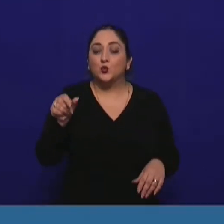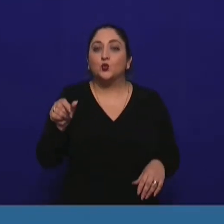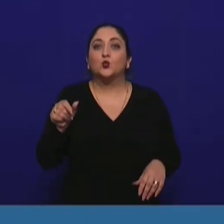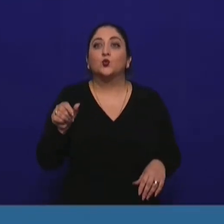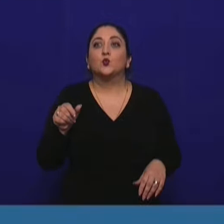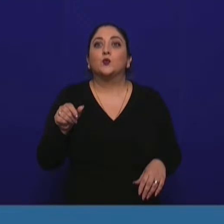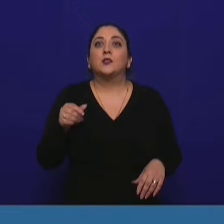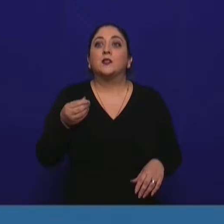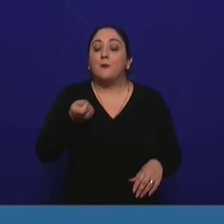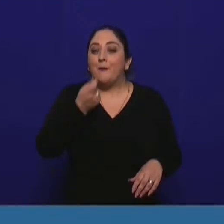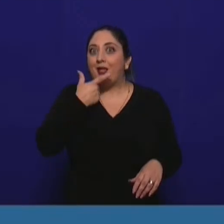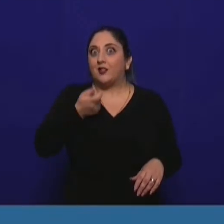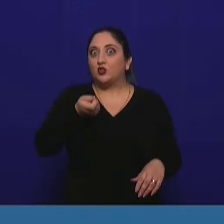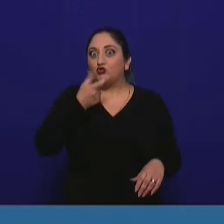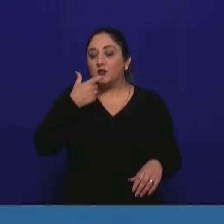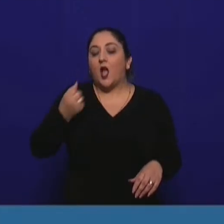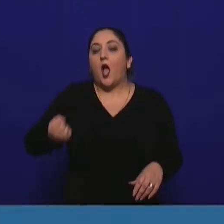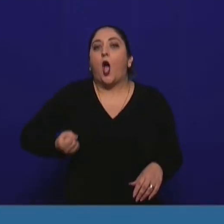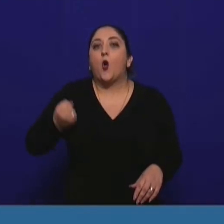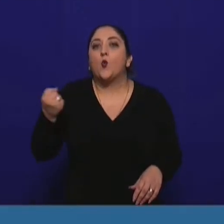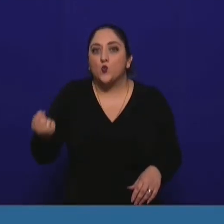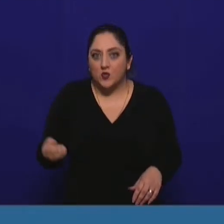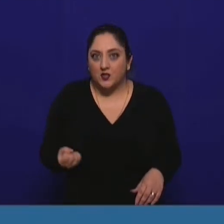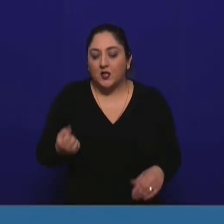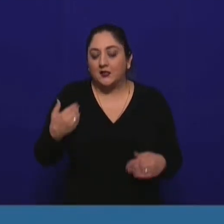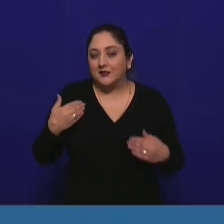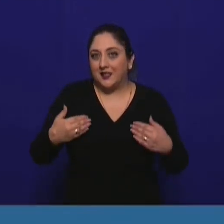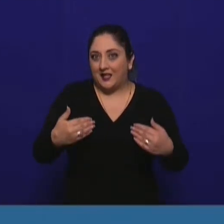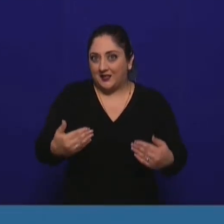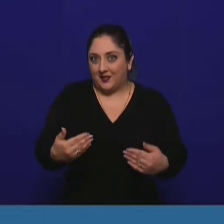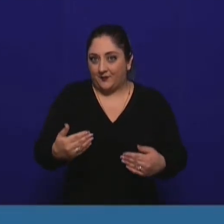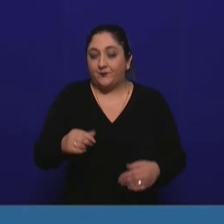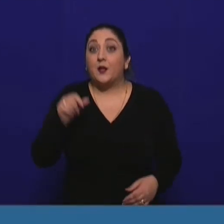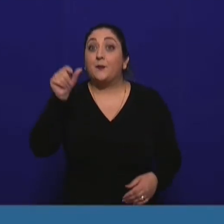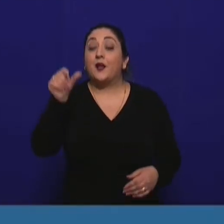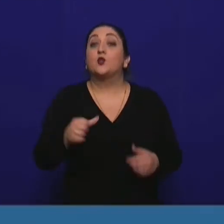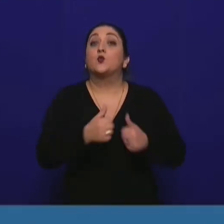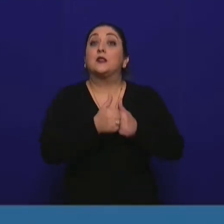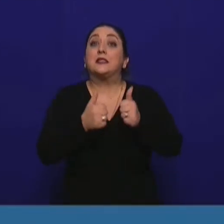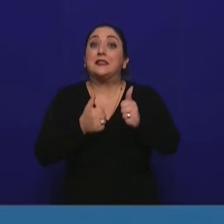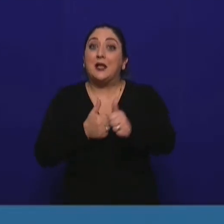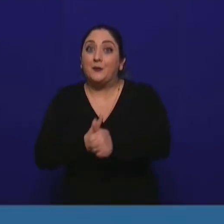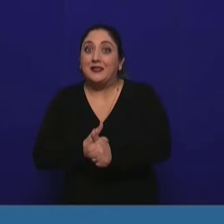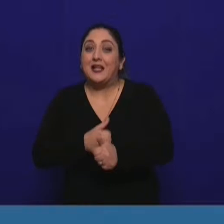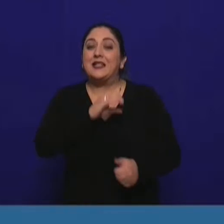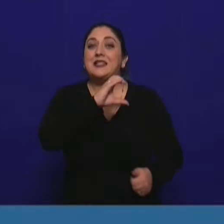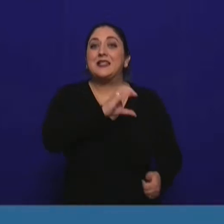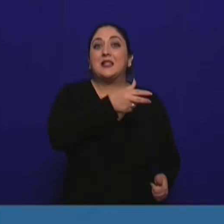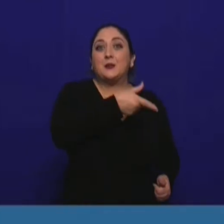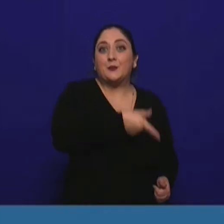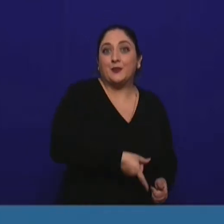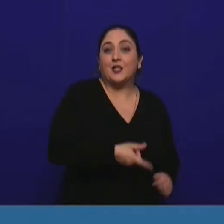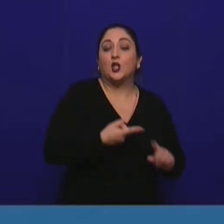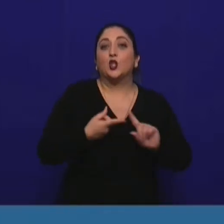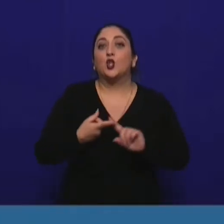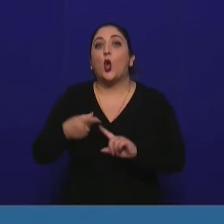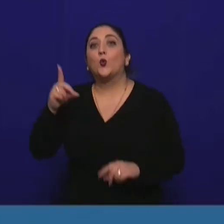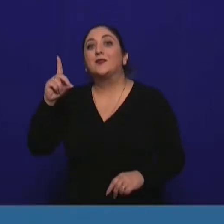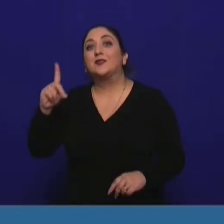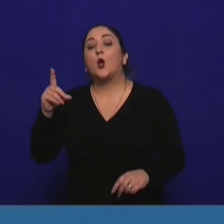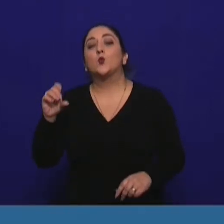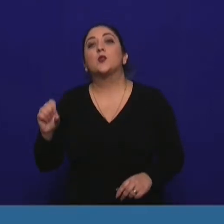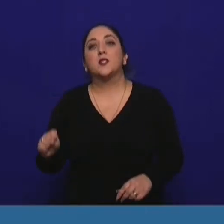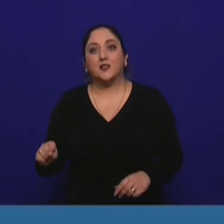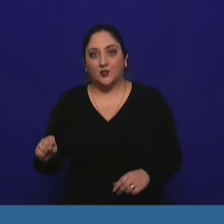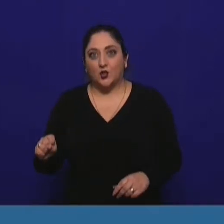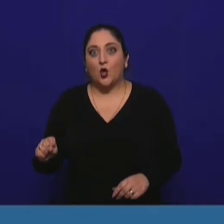steroid therapy, dawk il-persuni li għandhom cerebral palsy jew inkella Down syndrome u dawk li huma jkollhom persuni